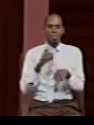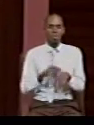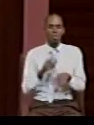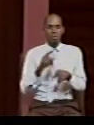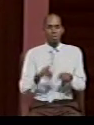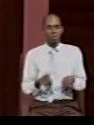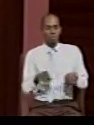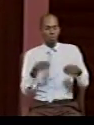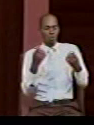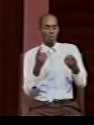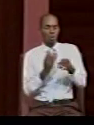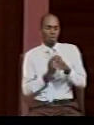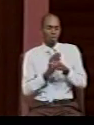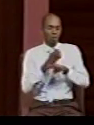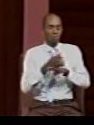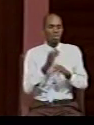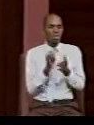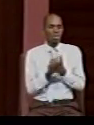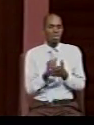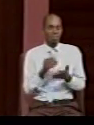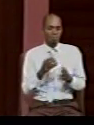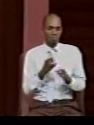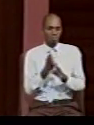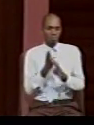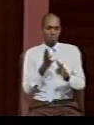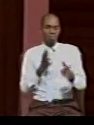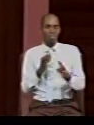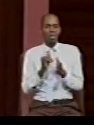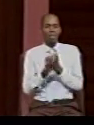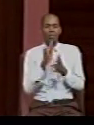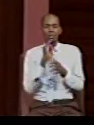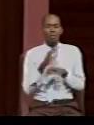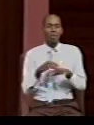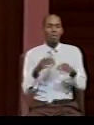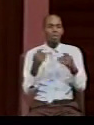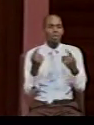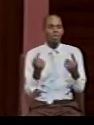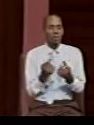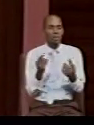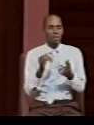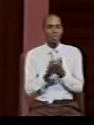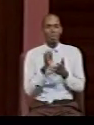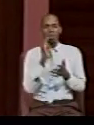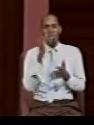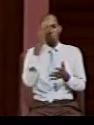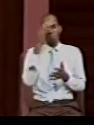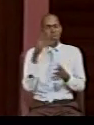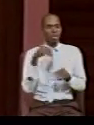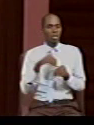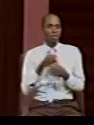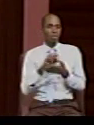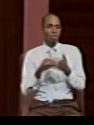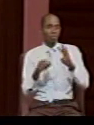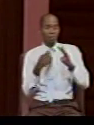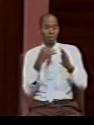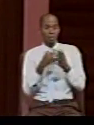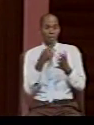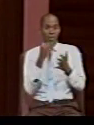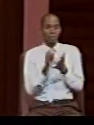that line, that's transgression, that's sin. That's why it says in verse 4,